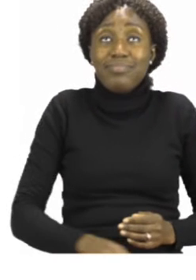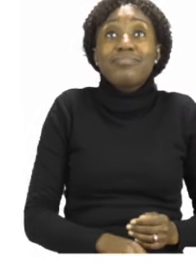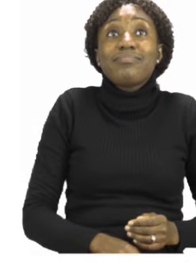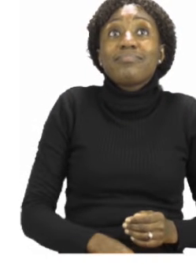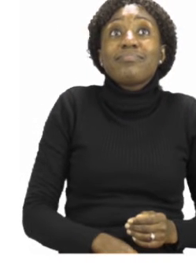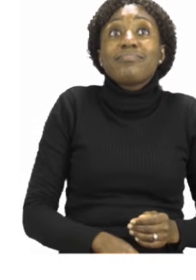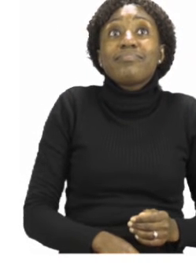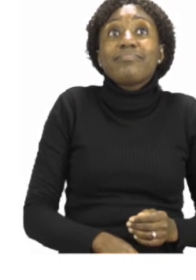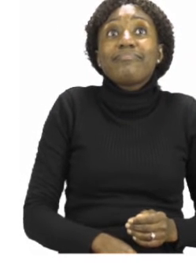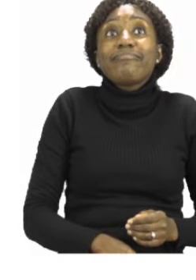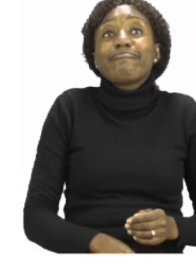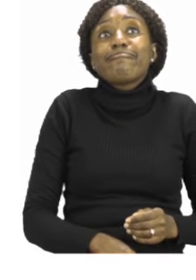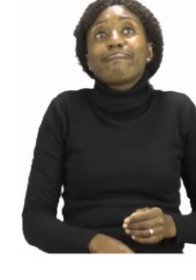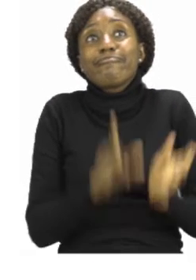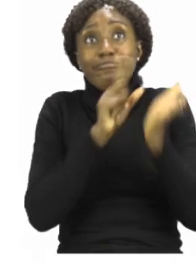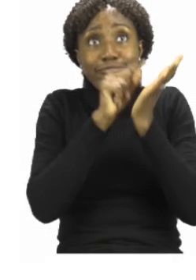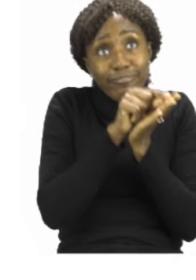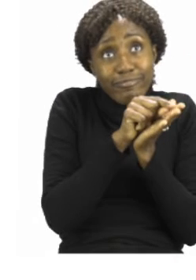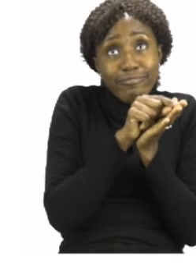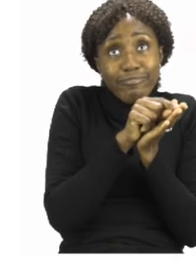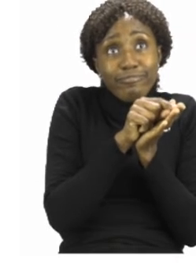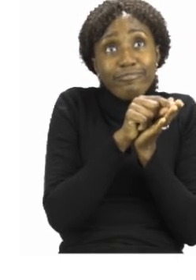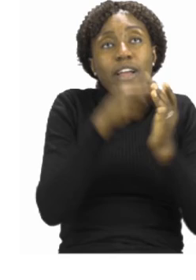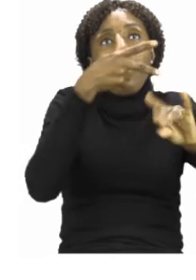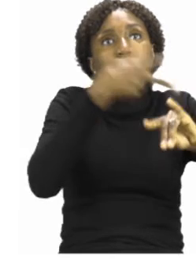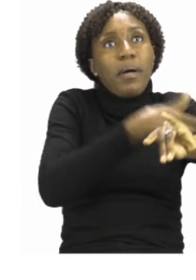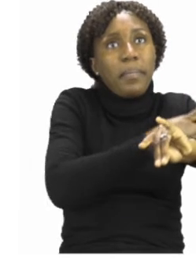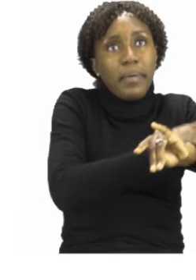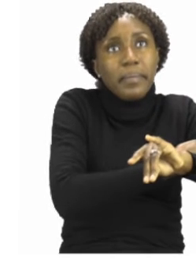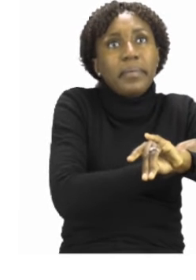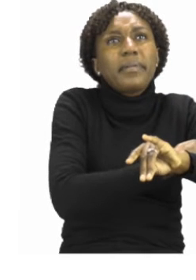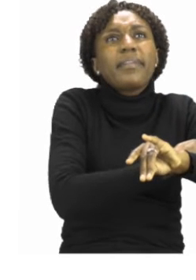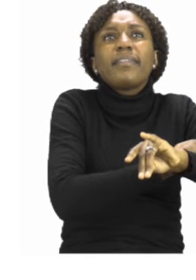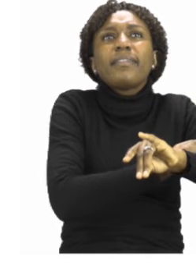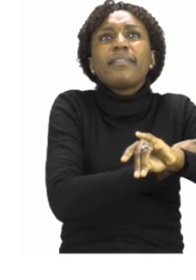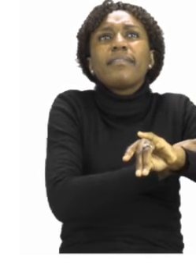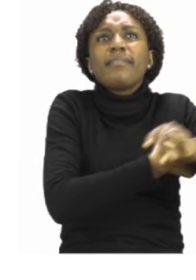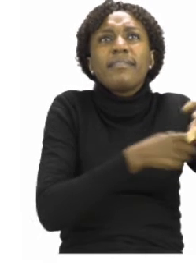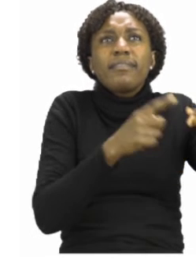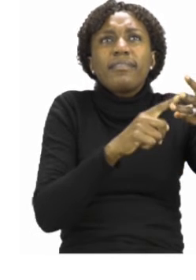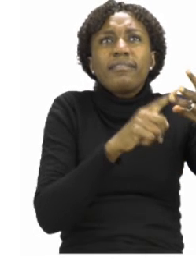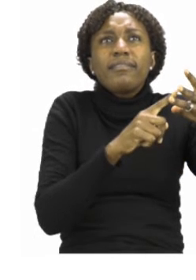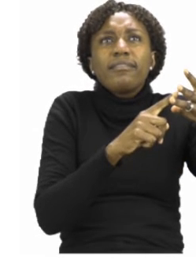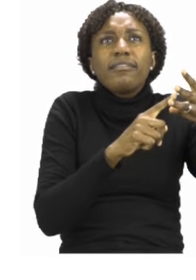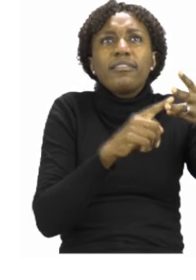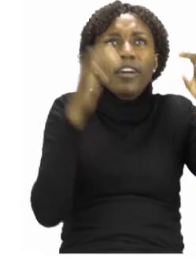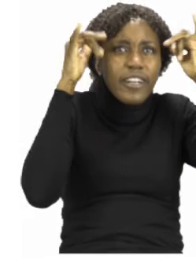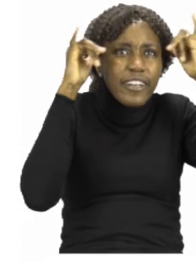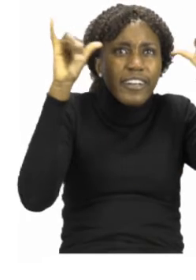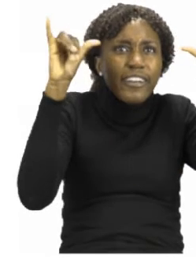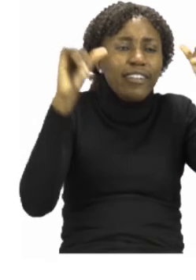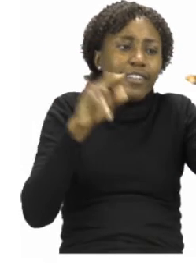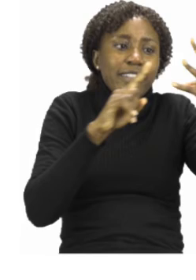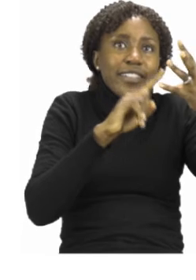a sheep or a lamb. And then we have a cow, and last